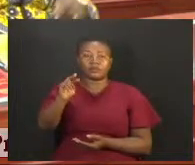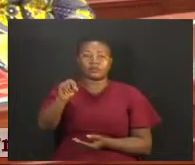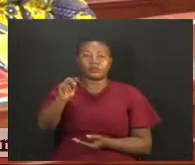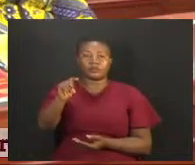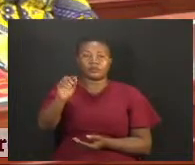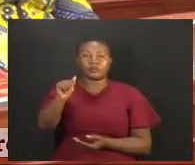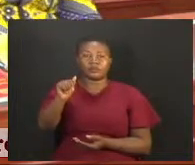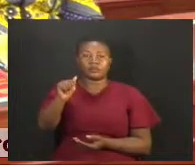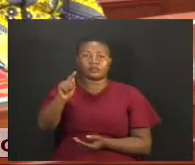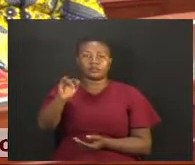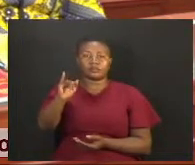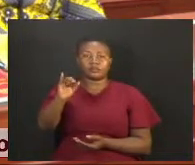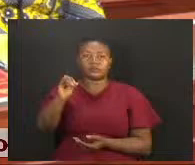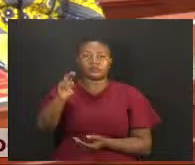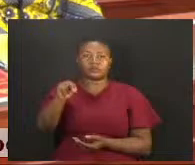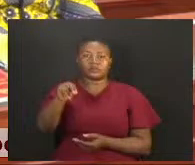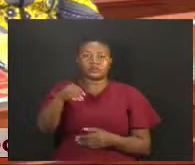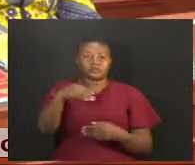The